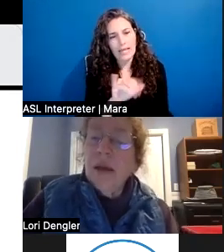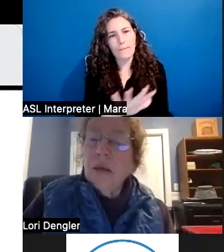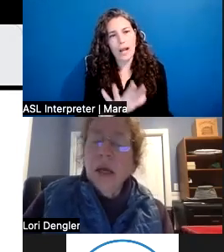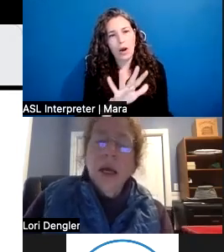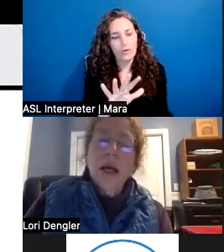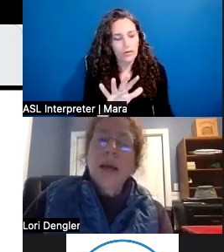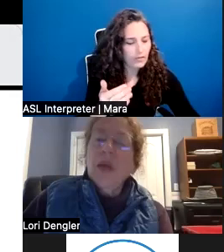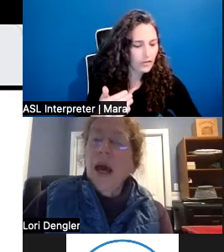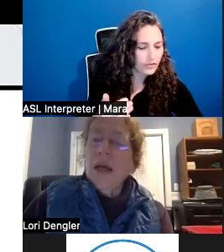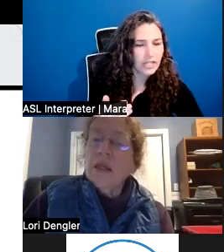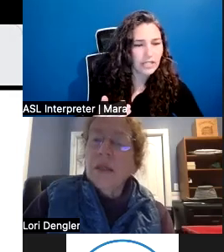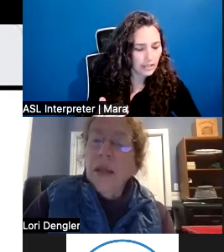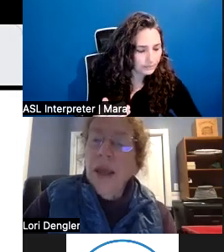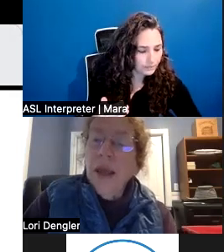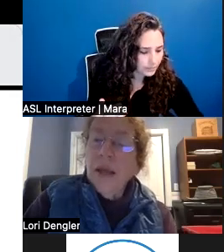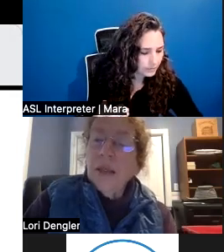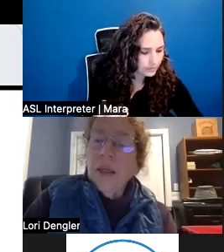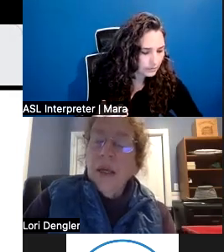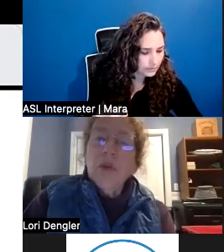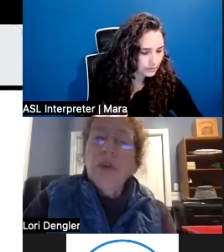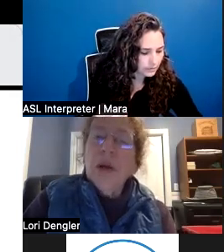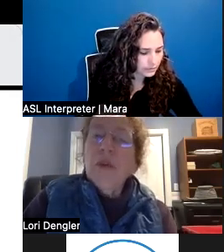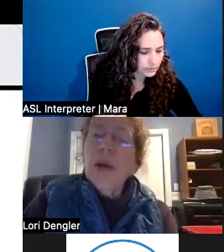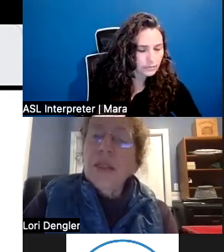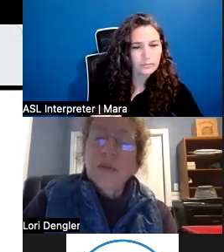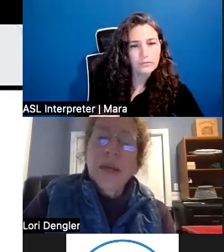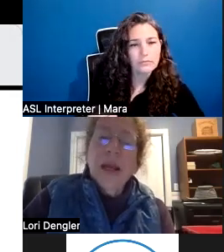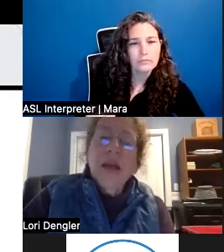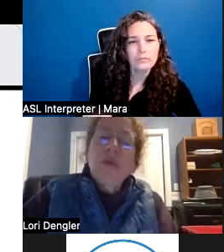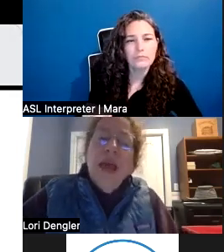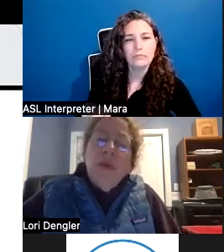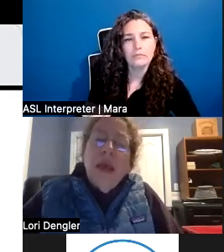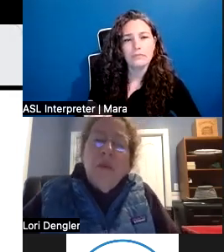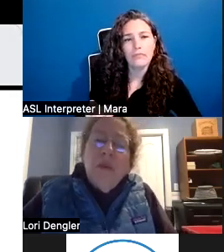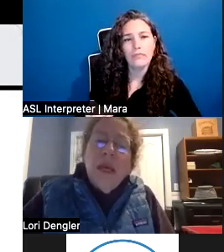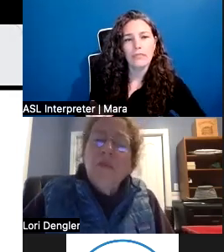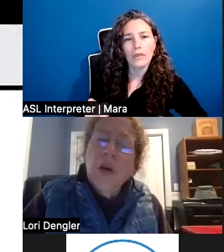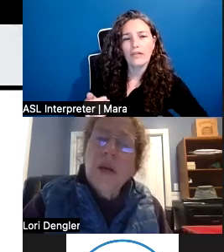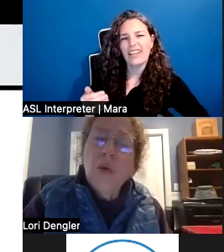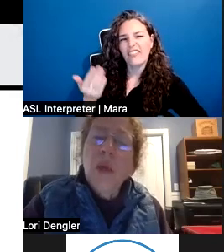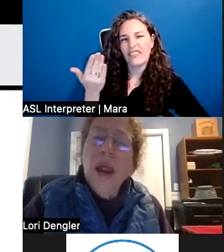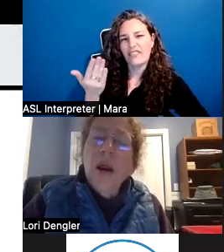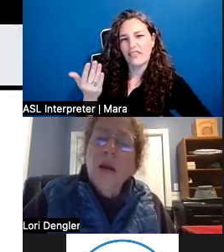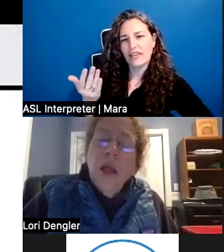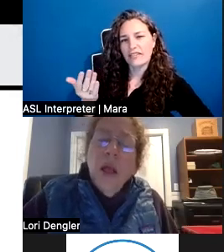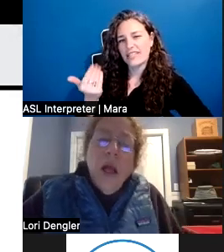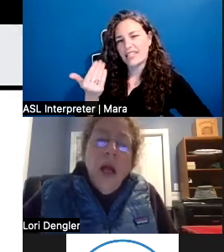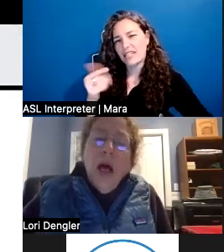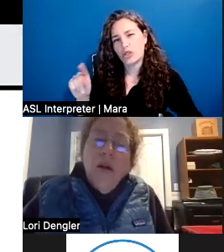high at the highest. And it was very impressive. And after that, we became very